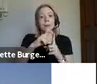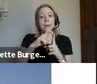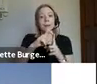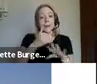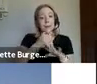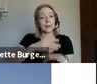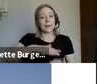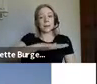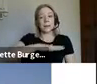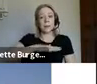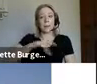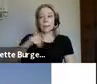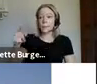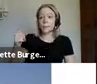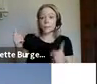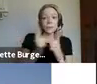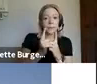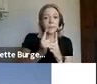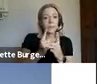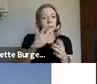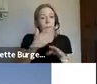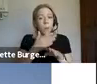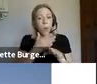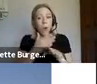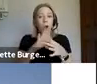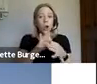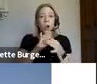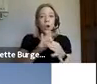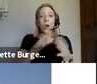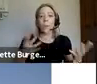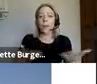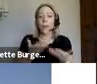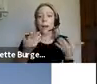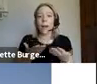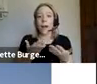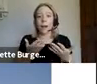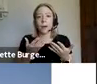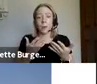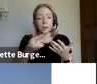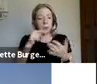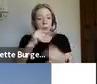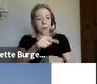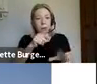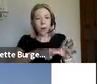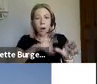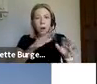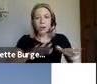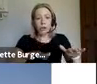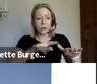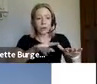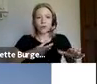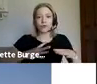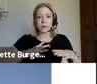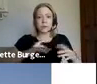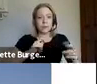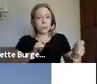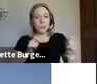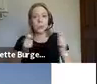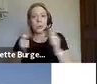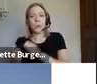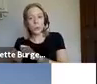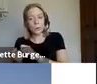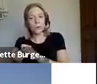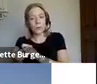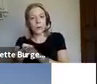work and play and talk with these young children who are going to be moving from ECD to